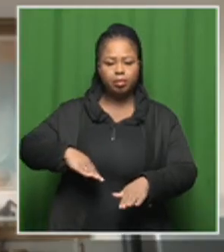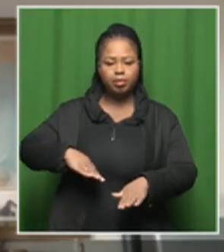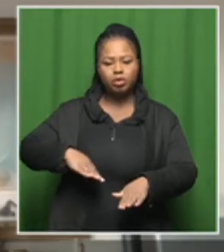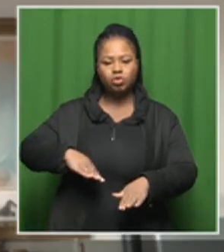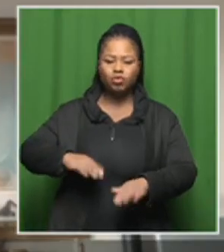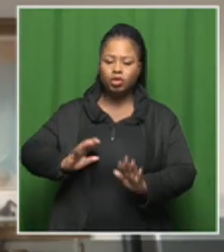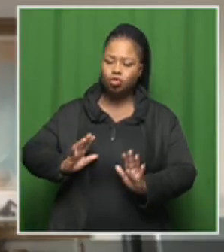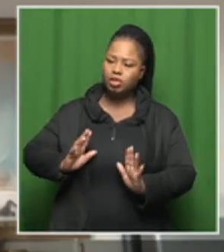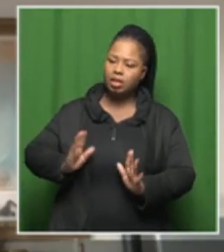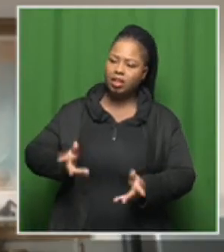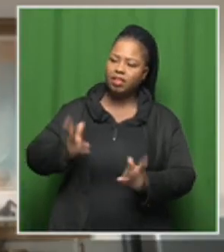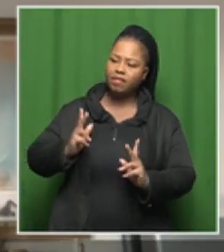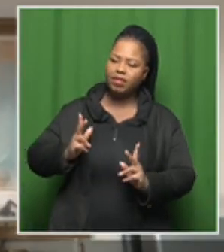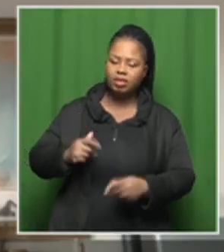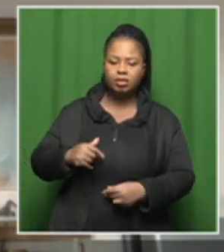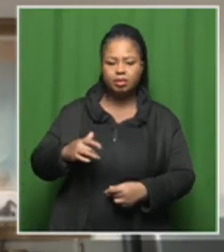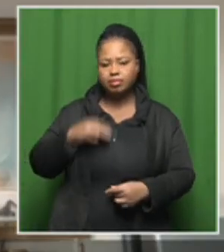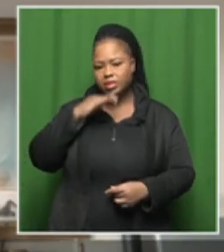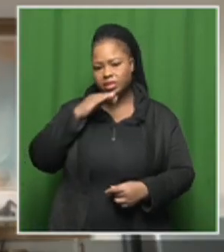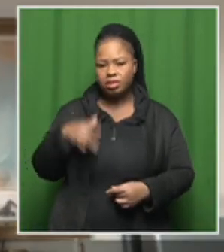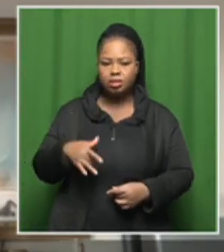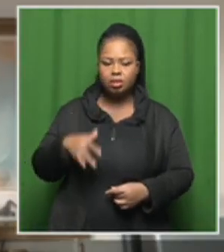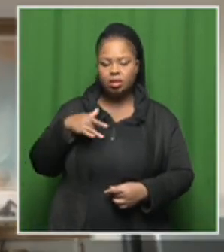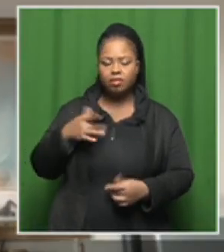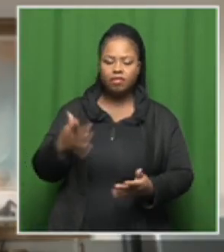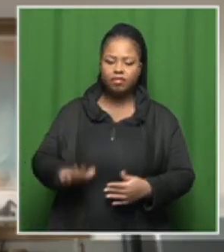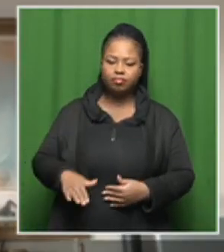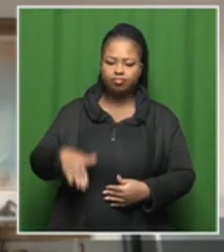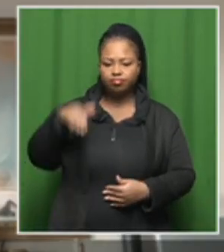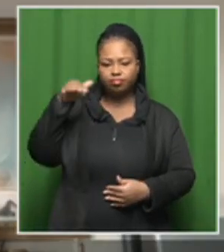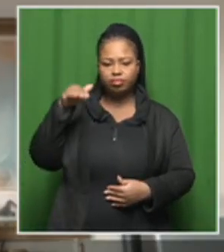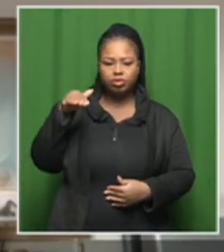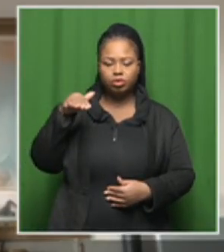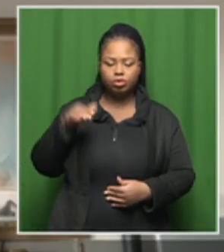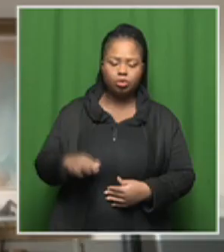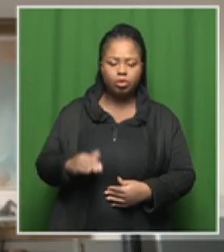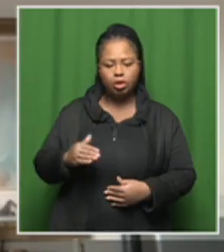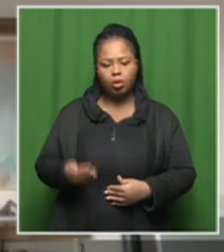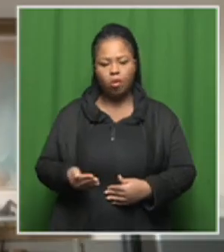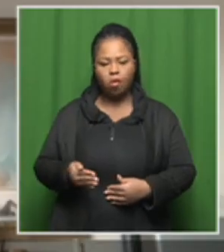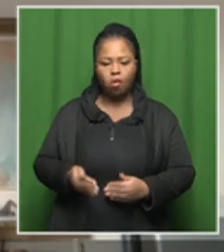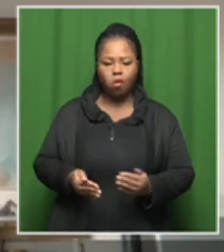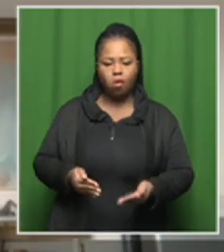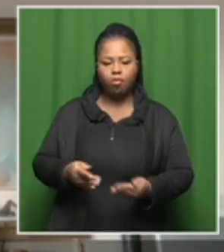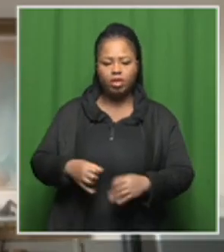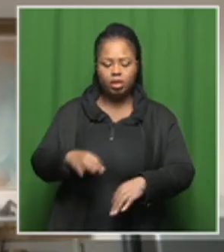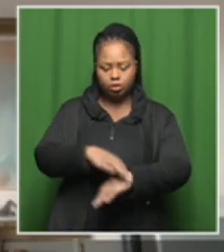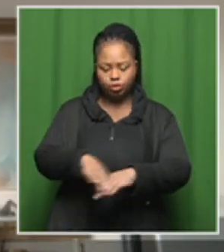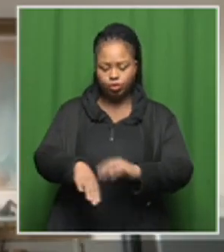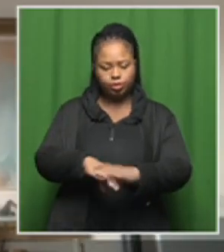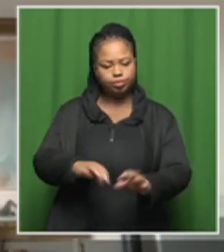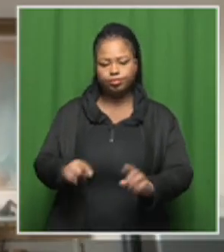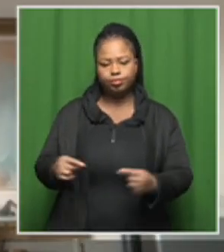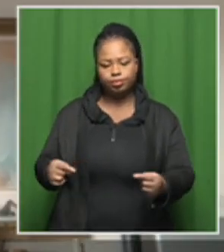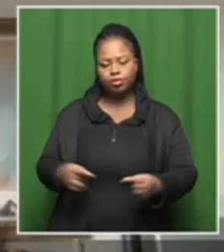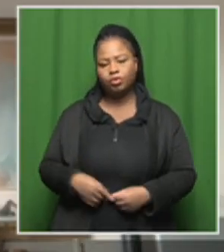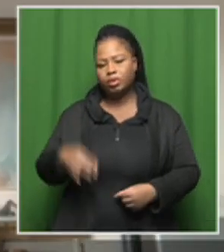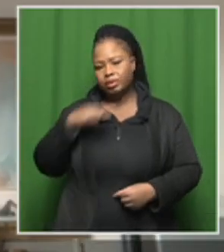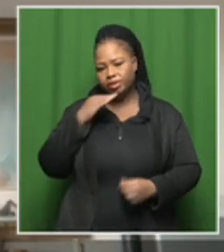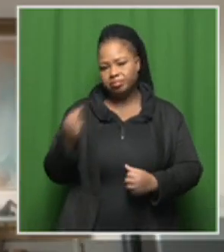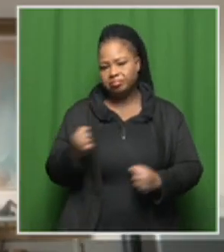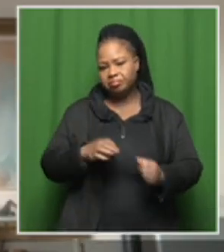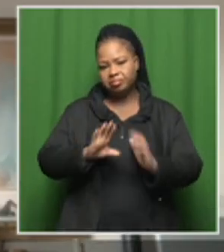untreated, the child will end up having to walk on the side or top of the feet and is unable to wear shoes, so it becomes a permanent